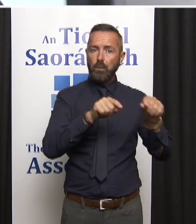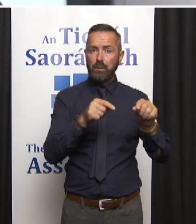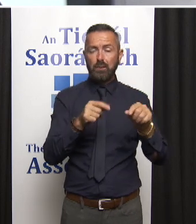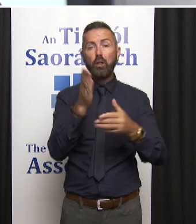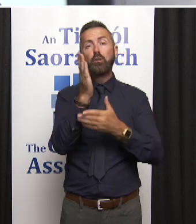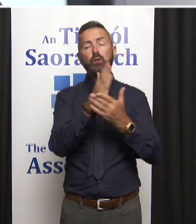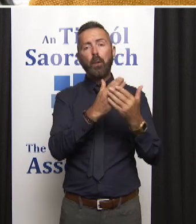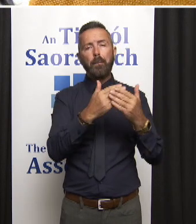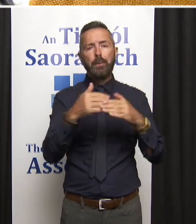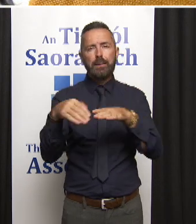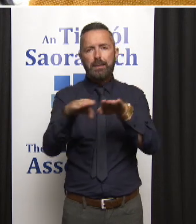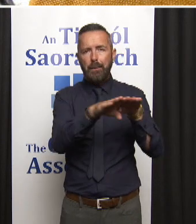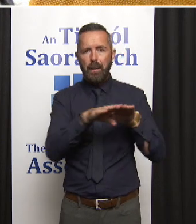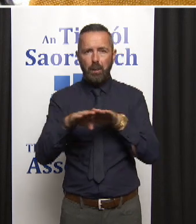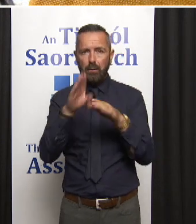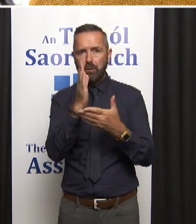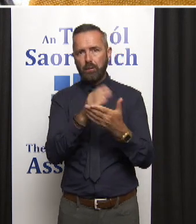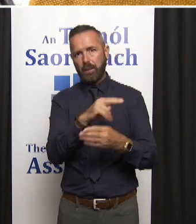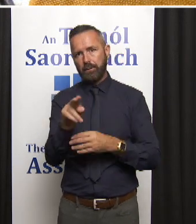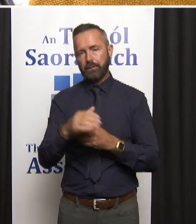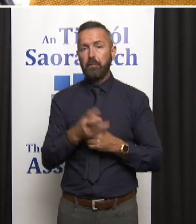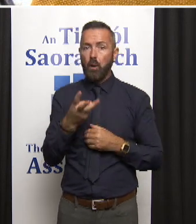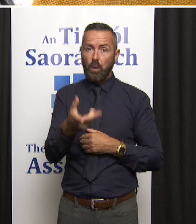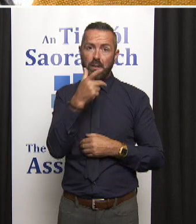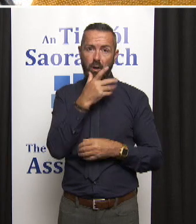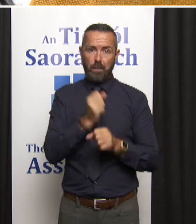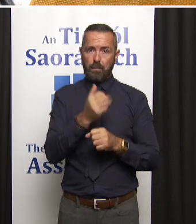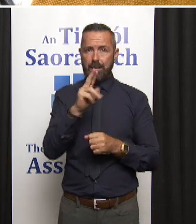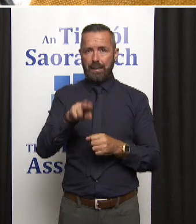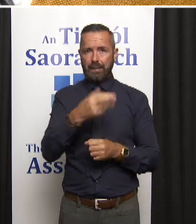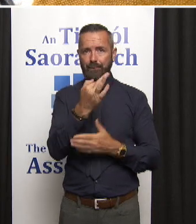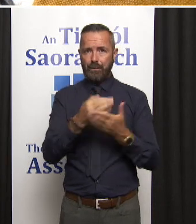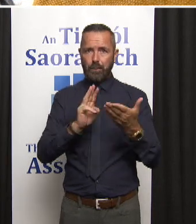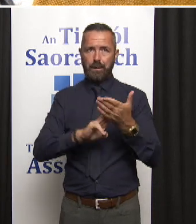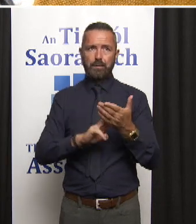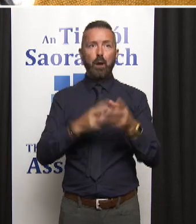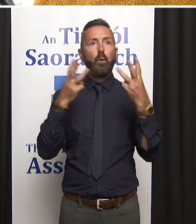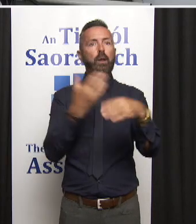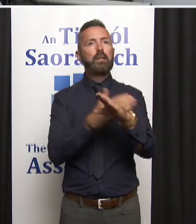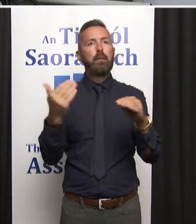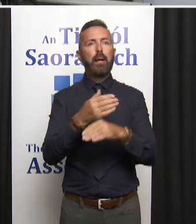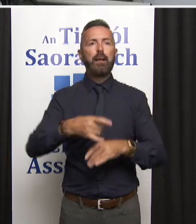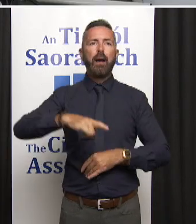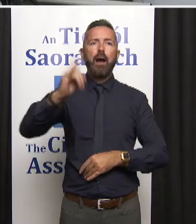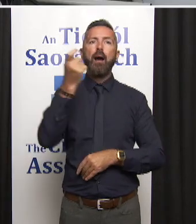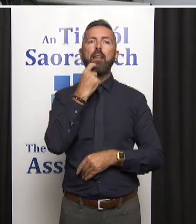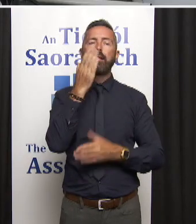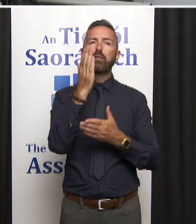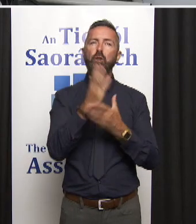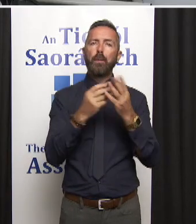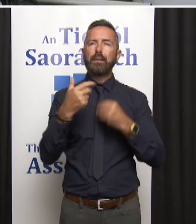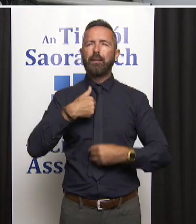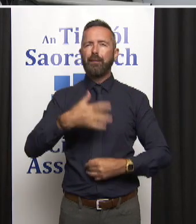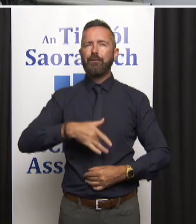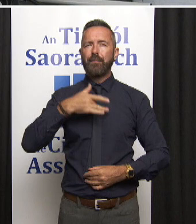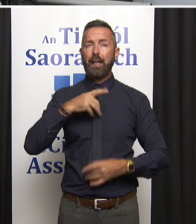course of the next few minutes. I want to start by sort of highlighting some matters that I feel